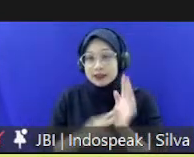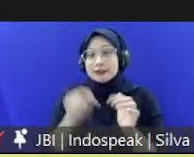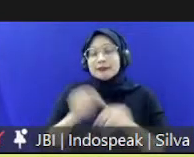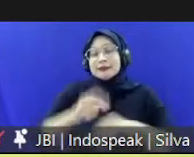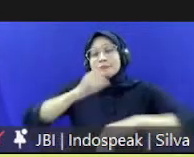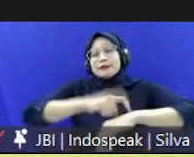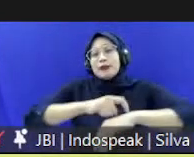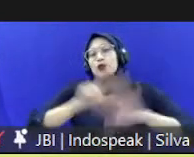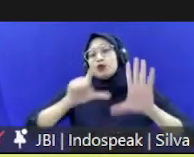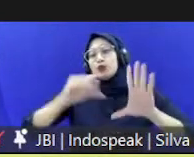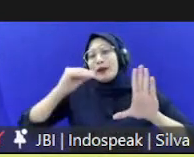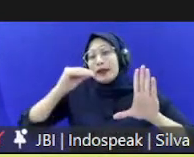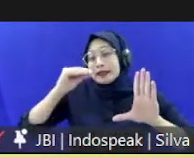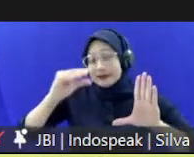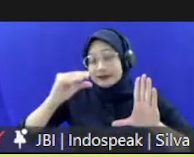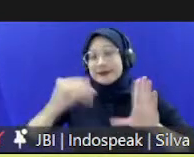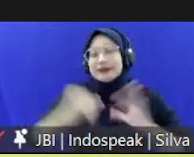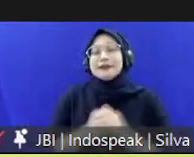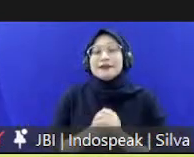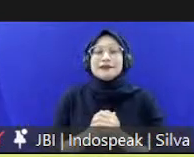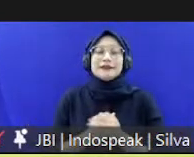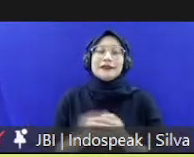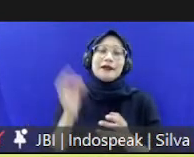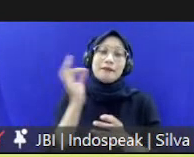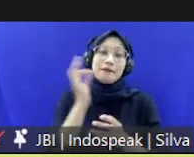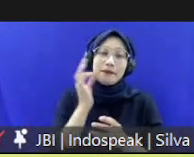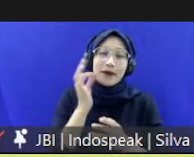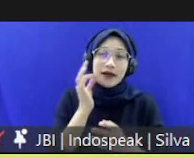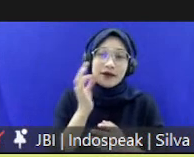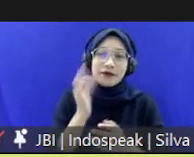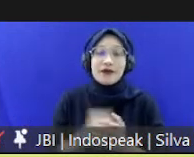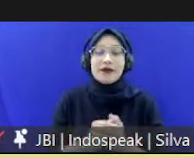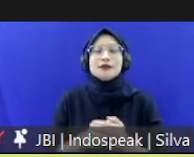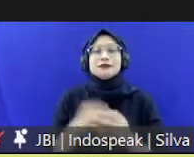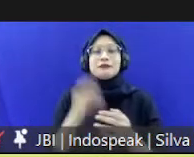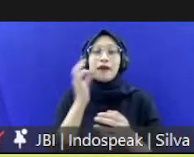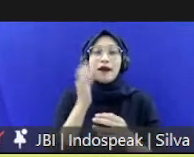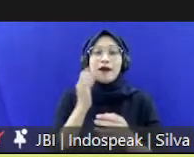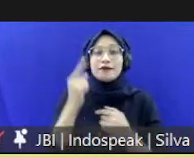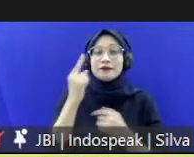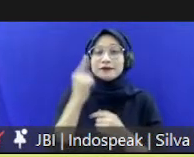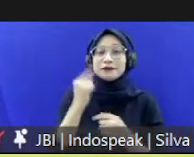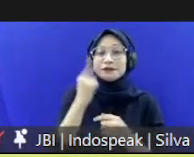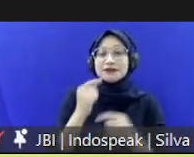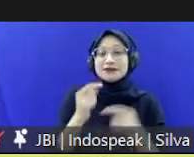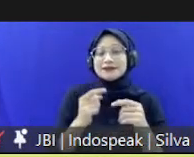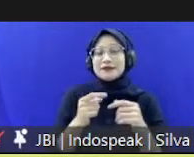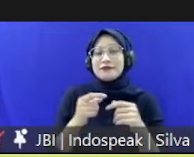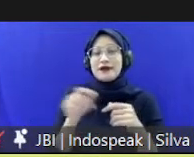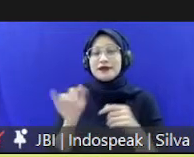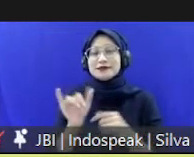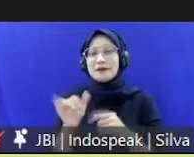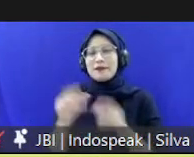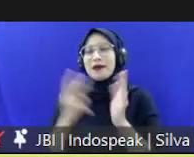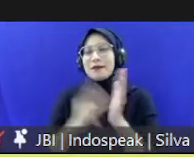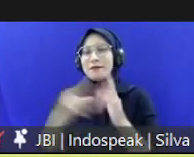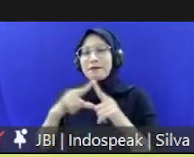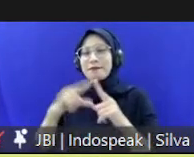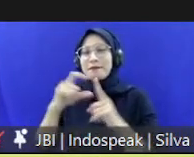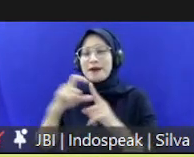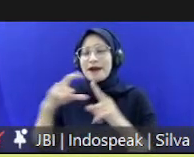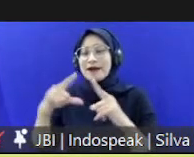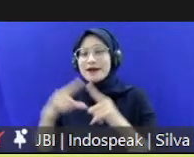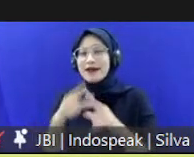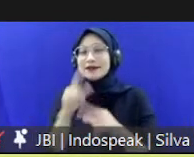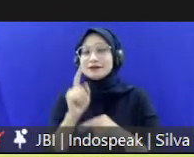of day. And I apologize especially to Mbak Silva and Mbak Mada because I